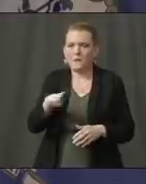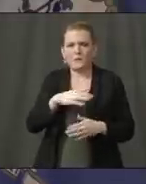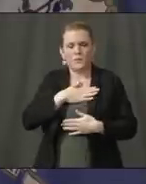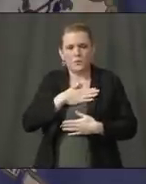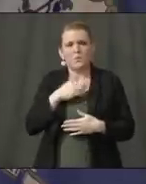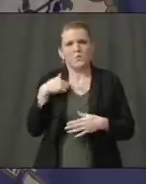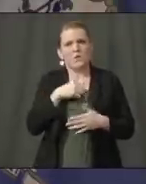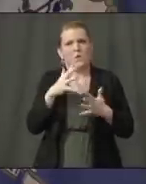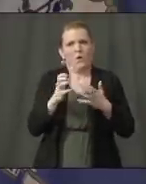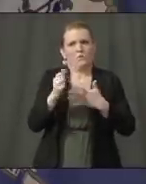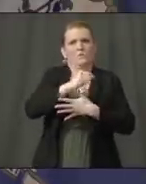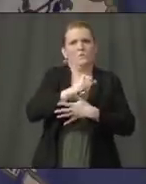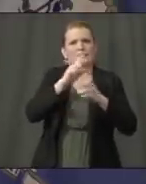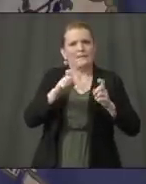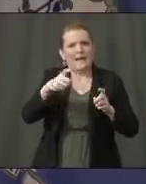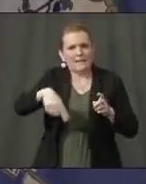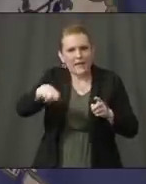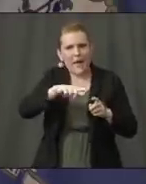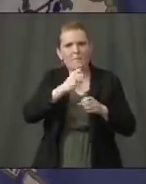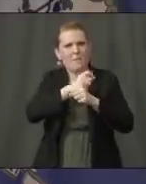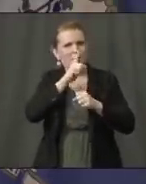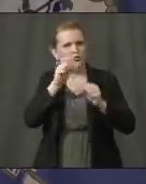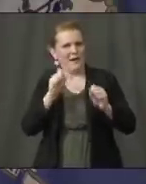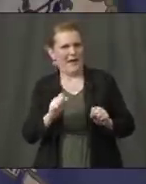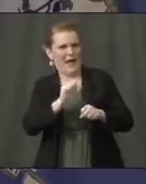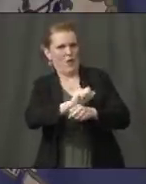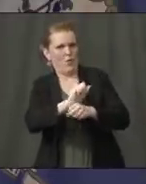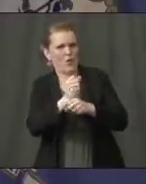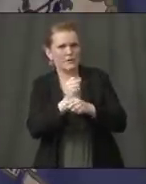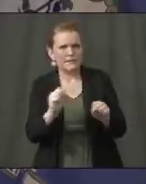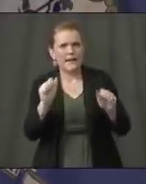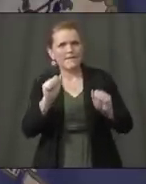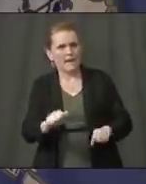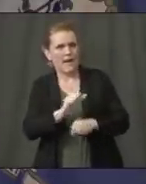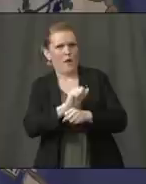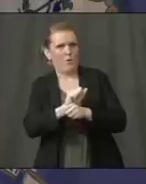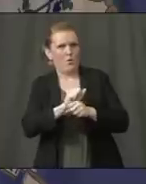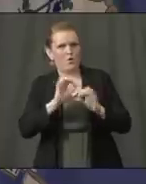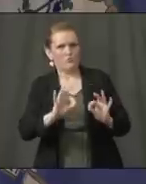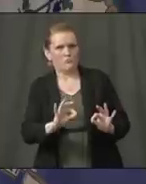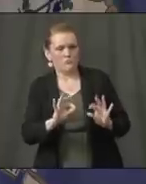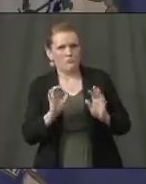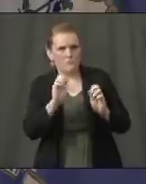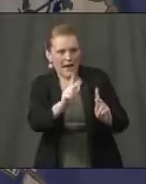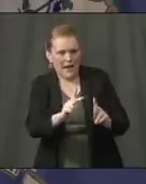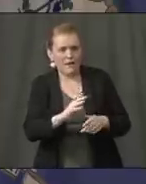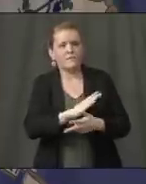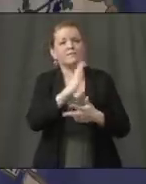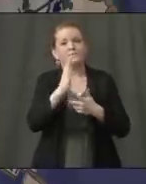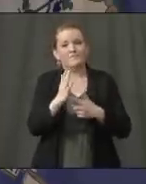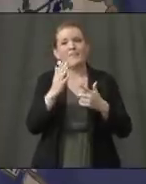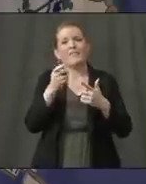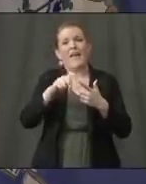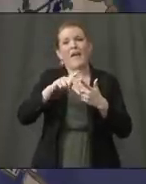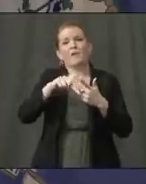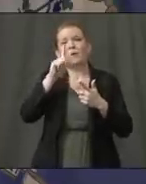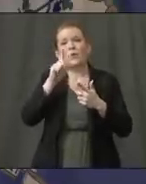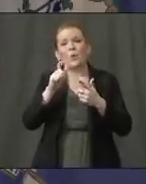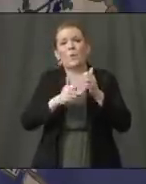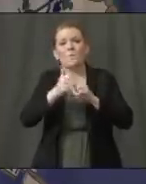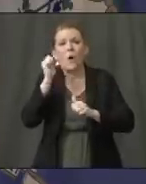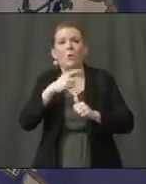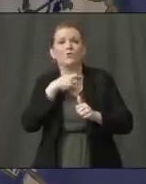most vulnerable populations. We've talked a lot about our folks in the nursing homes and do a better job of testing there.